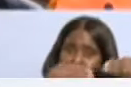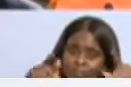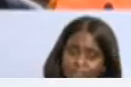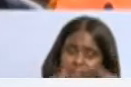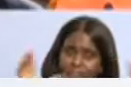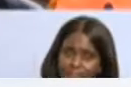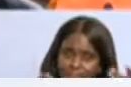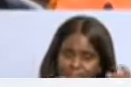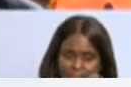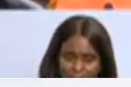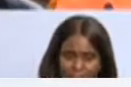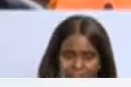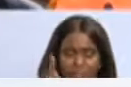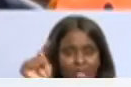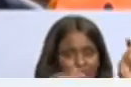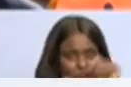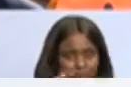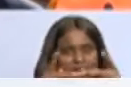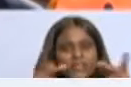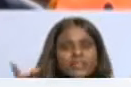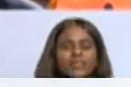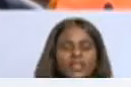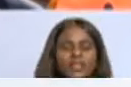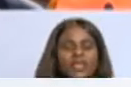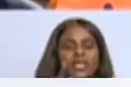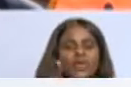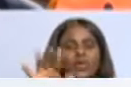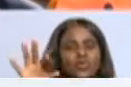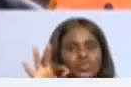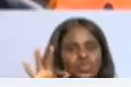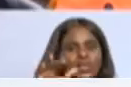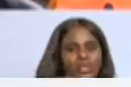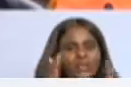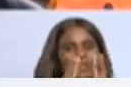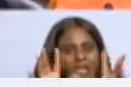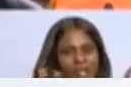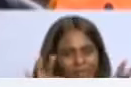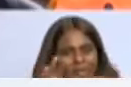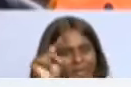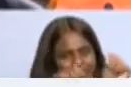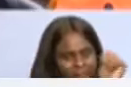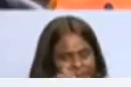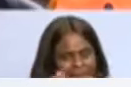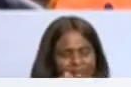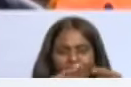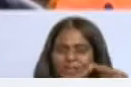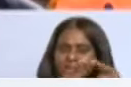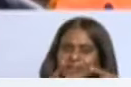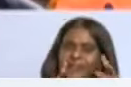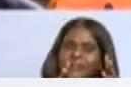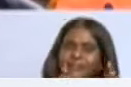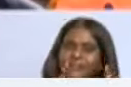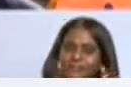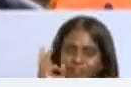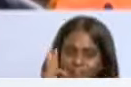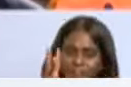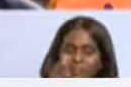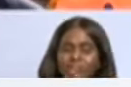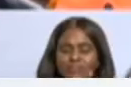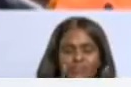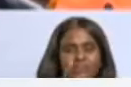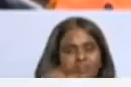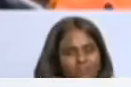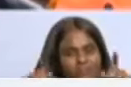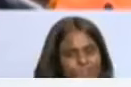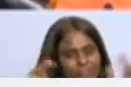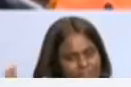Zambia as a tourist destination of choice in key tourism source markets. We will also continue to